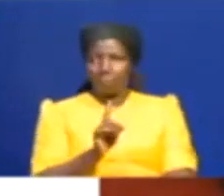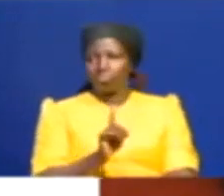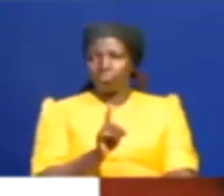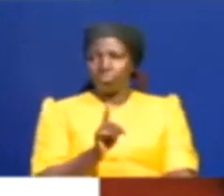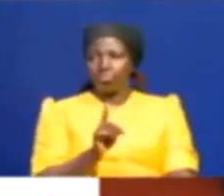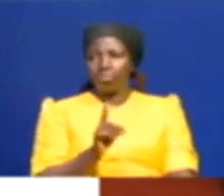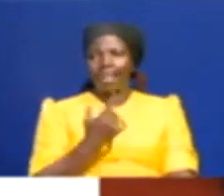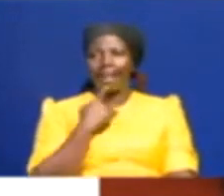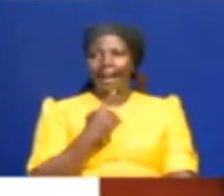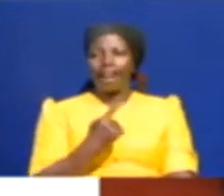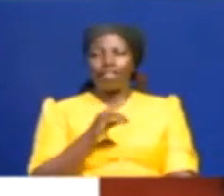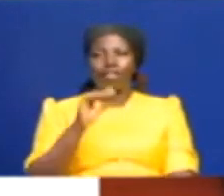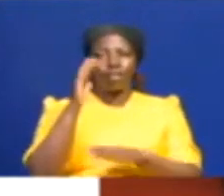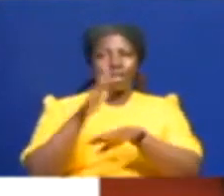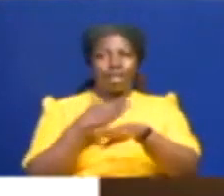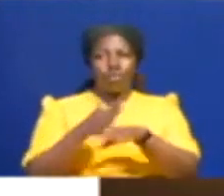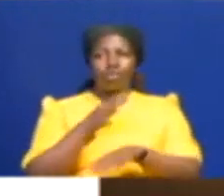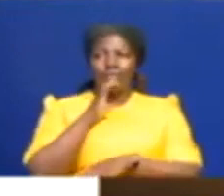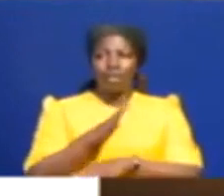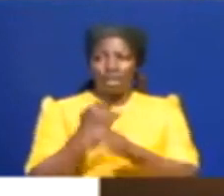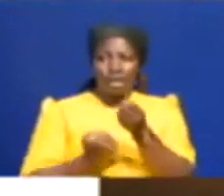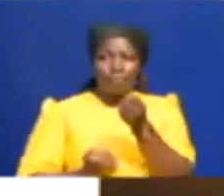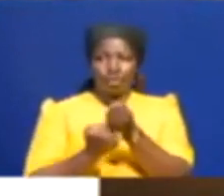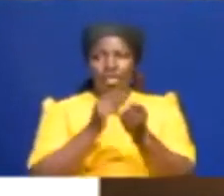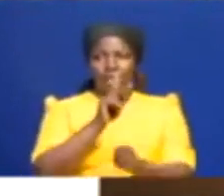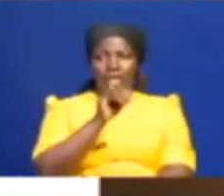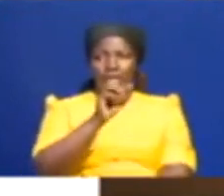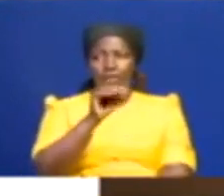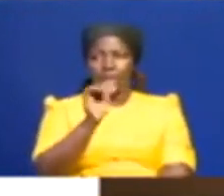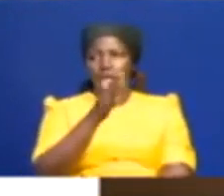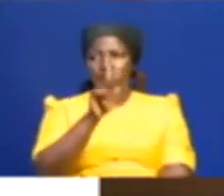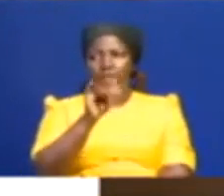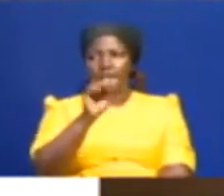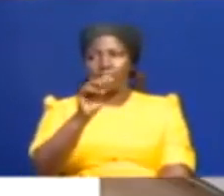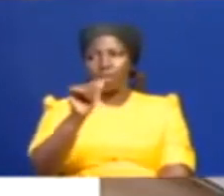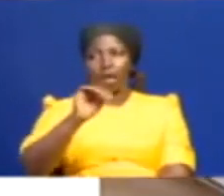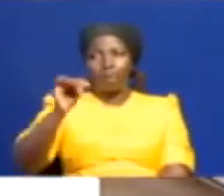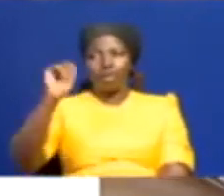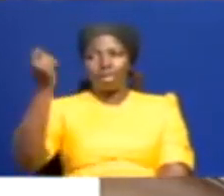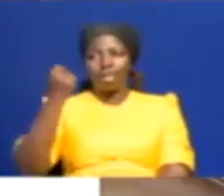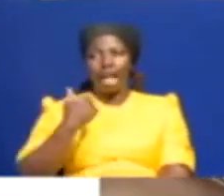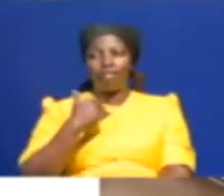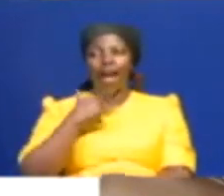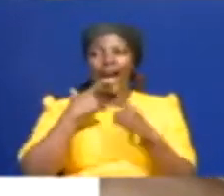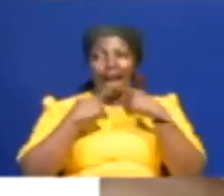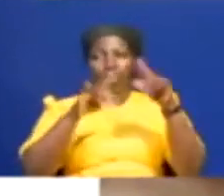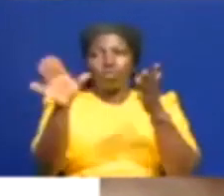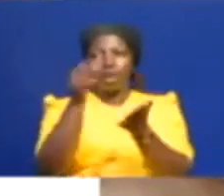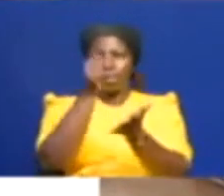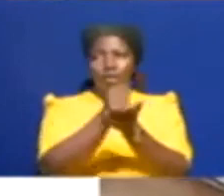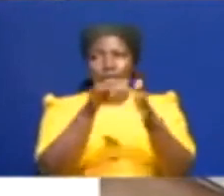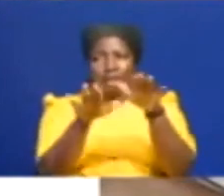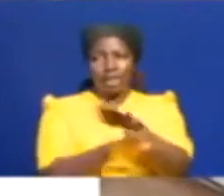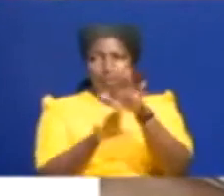And hundreds of Kikuyu elders allied to Kiama Kiama from Mount Kenya have made a declaration to appoint the deputy president